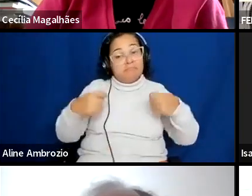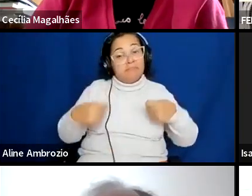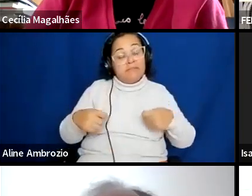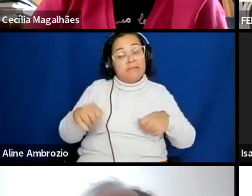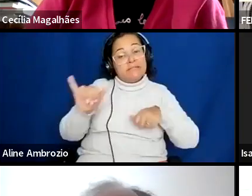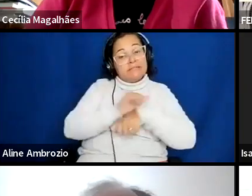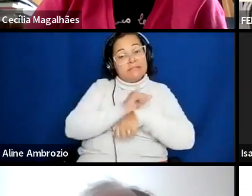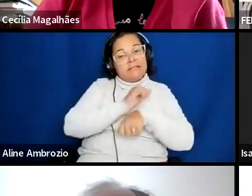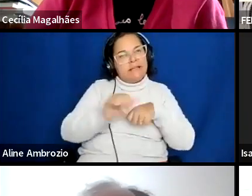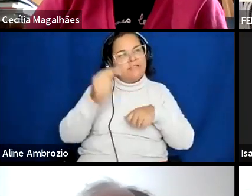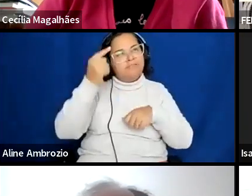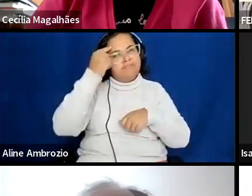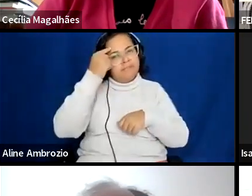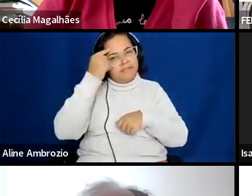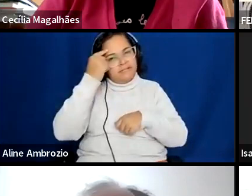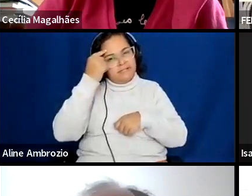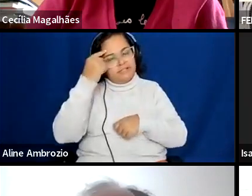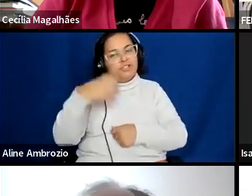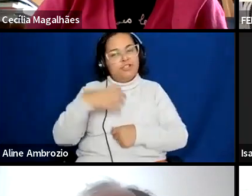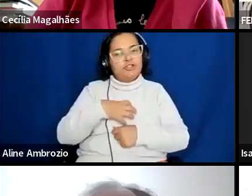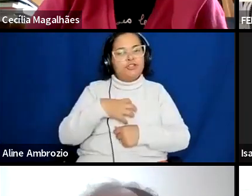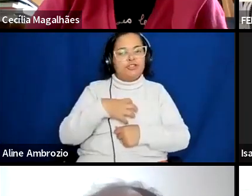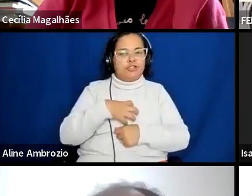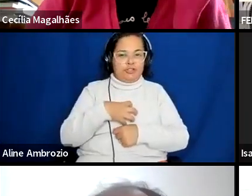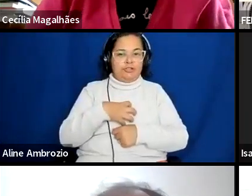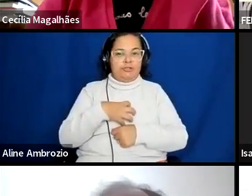that capacity from the direct